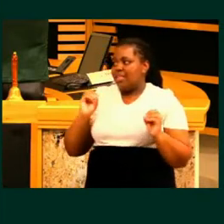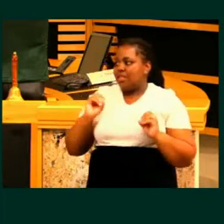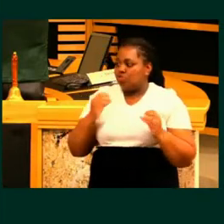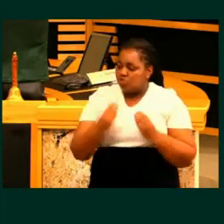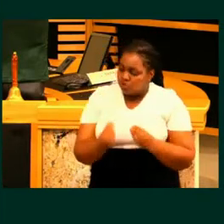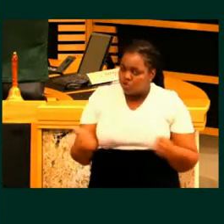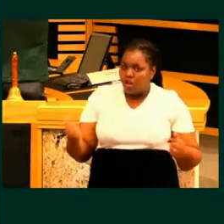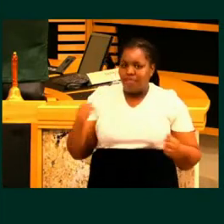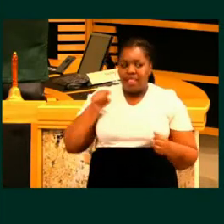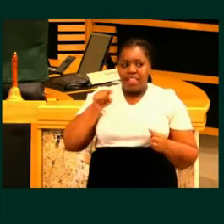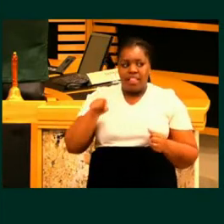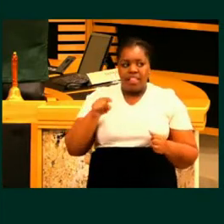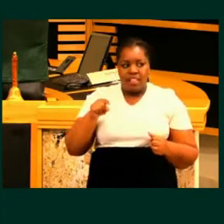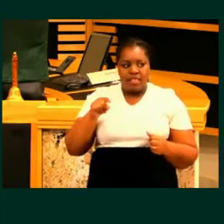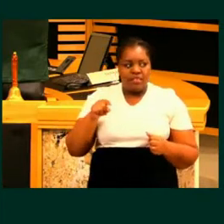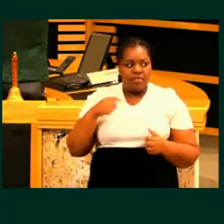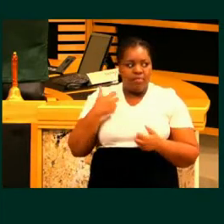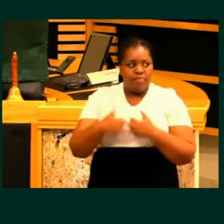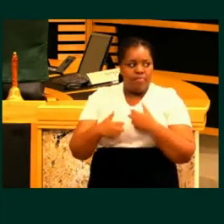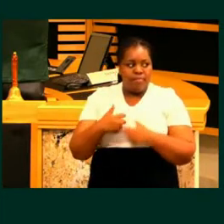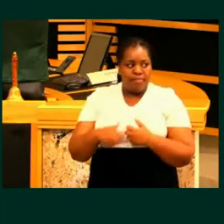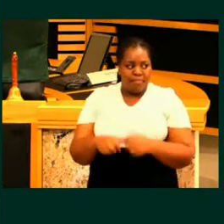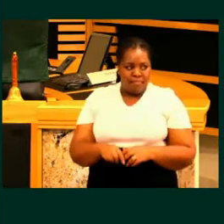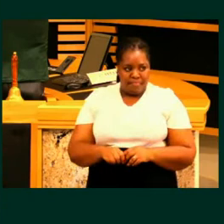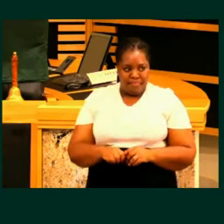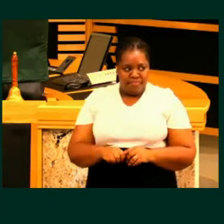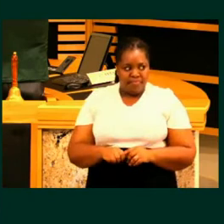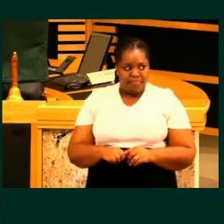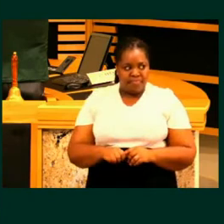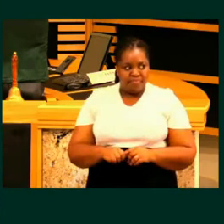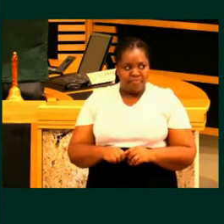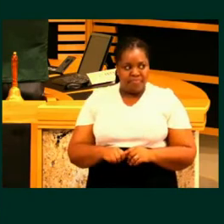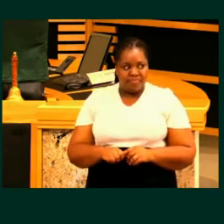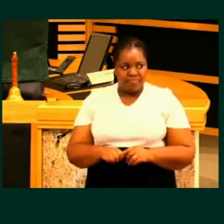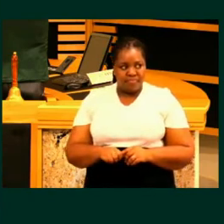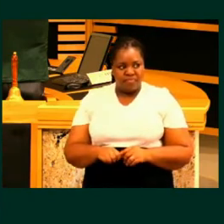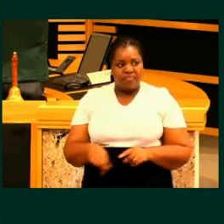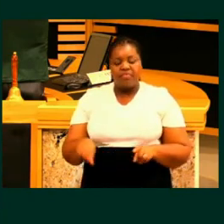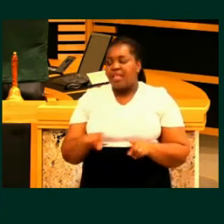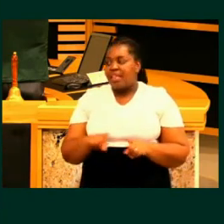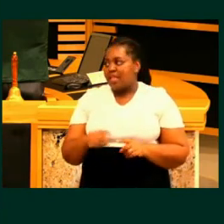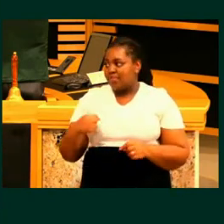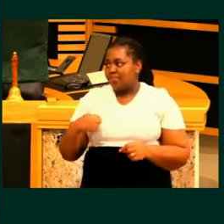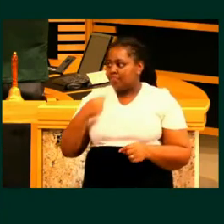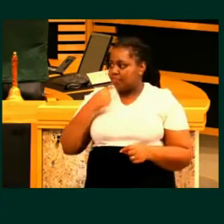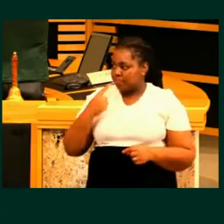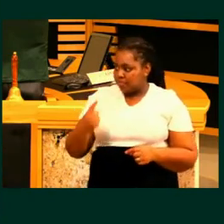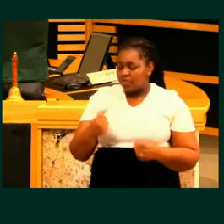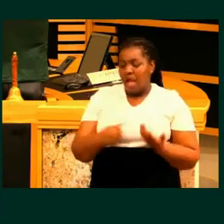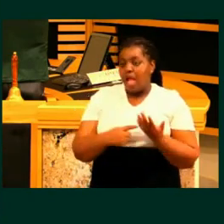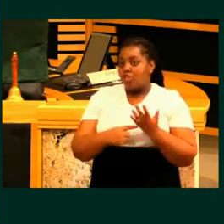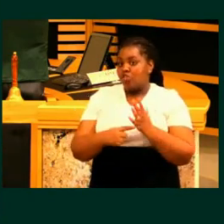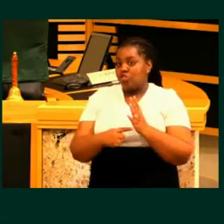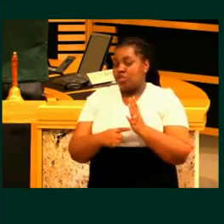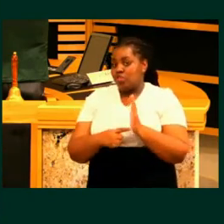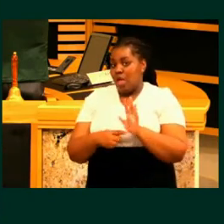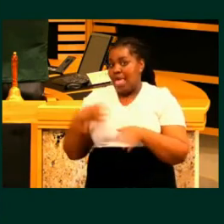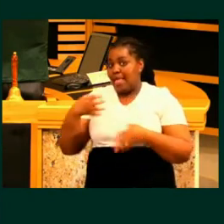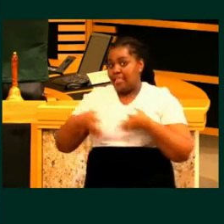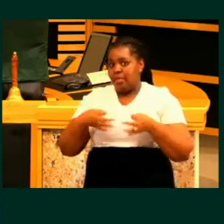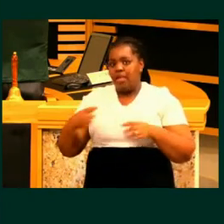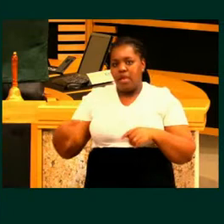this unfortunate and starborn misdem maner as I shall demonstrate Below in